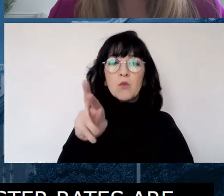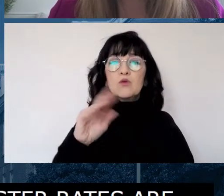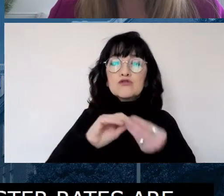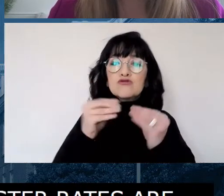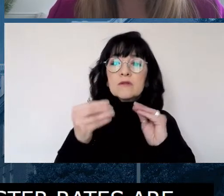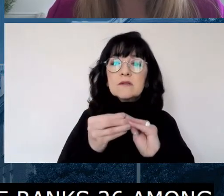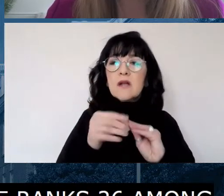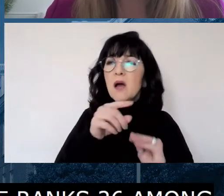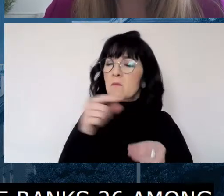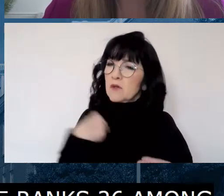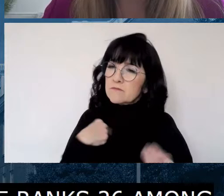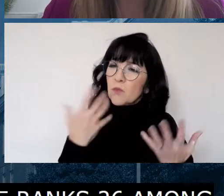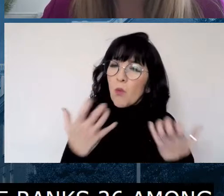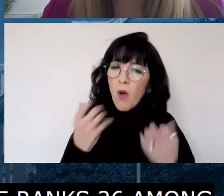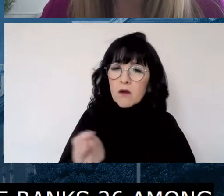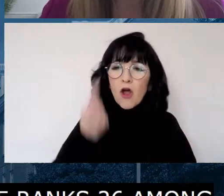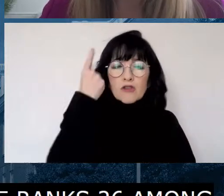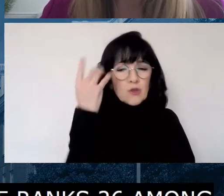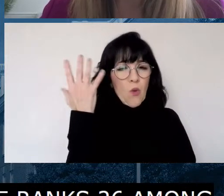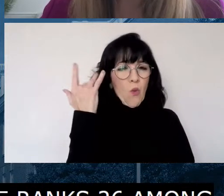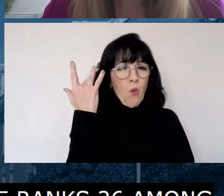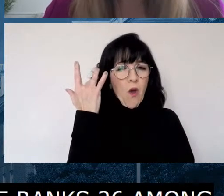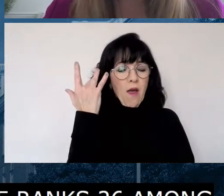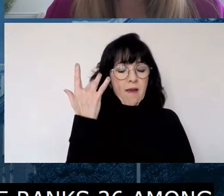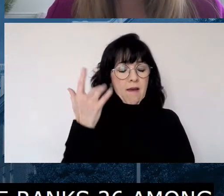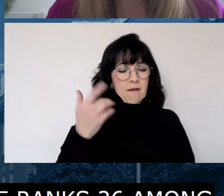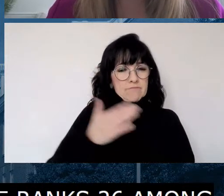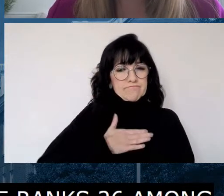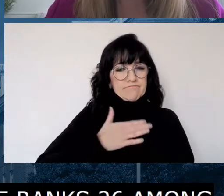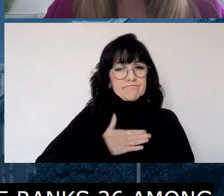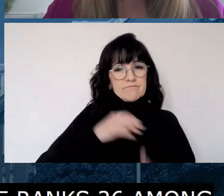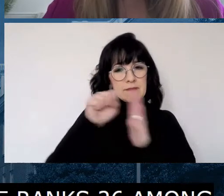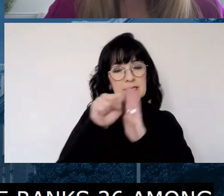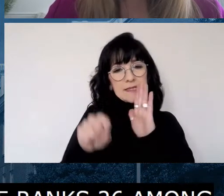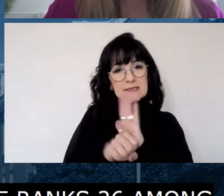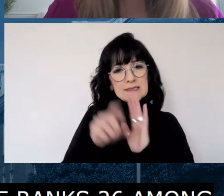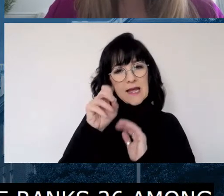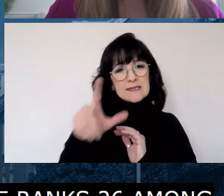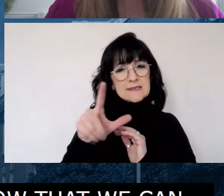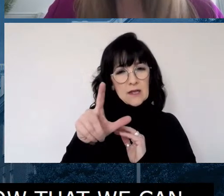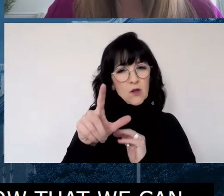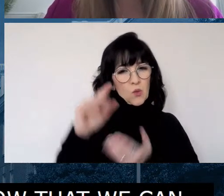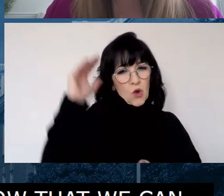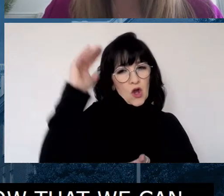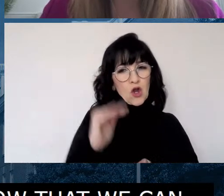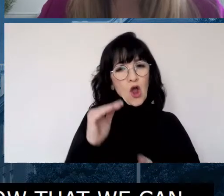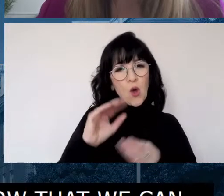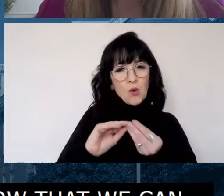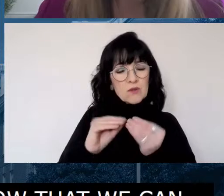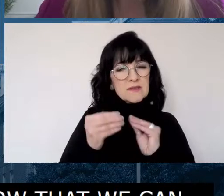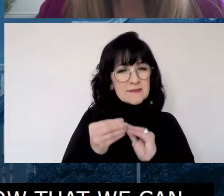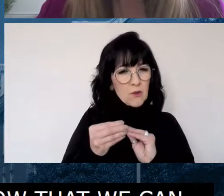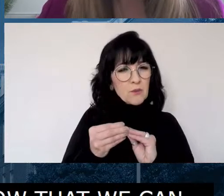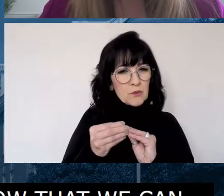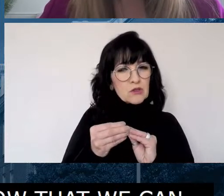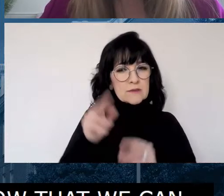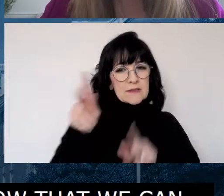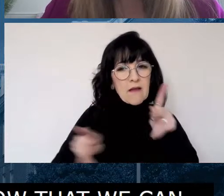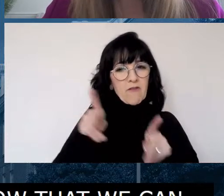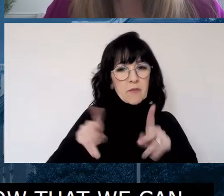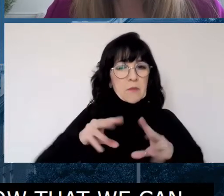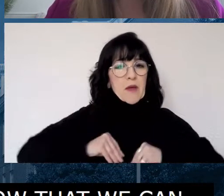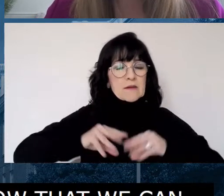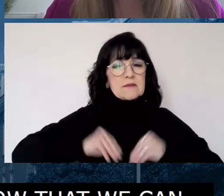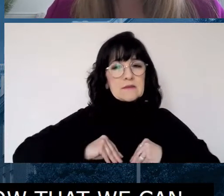reasons why booster rates are low here and nationally. So on this next slide, I wanted